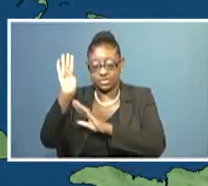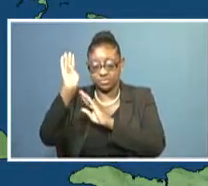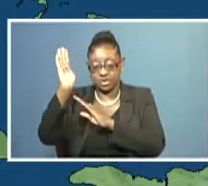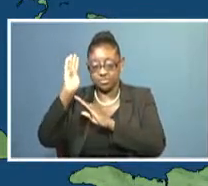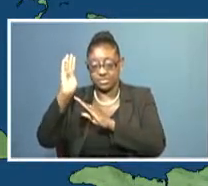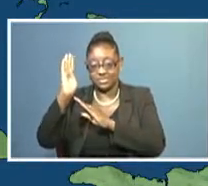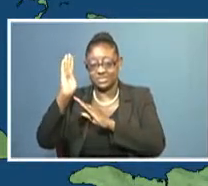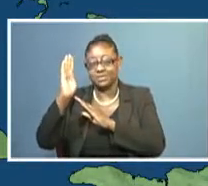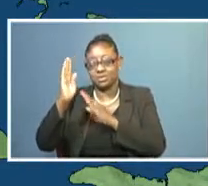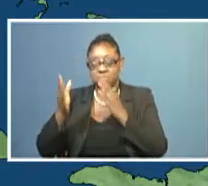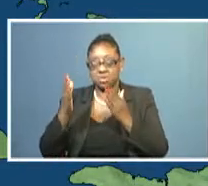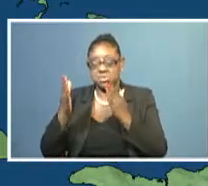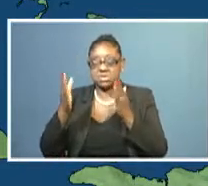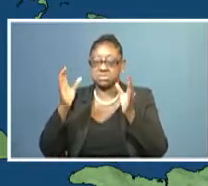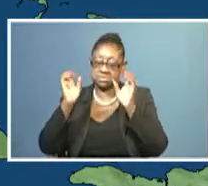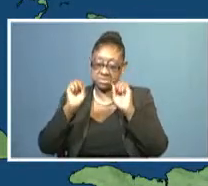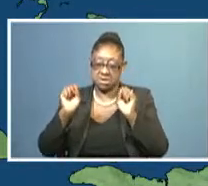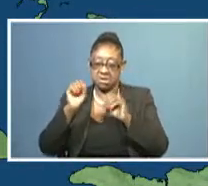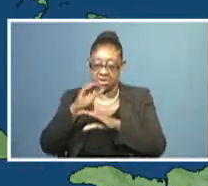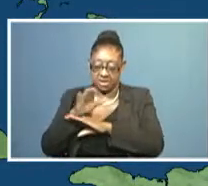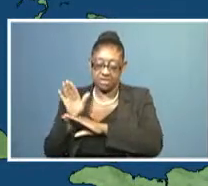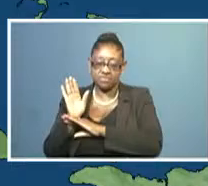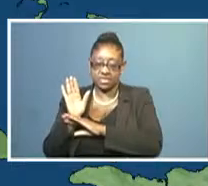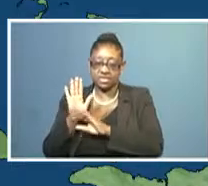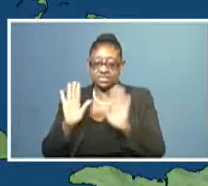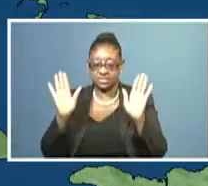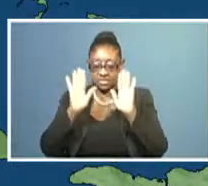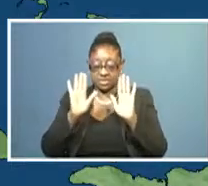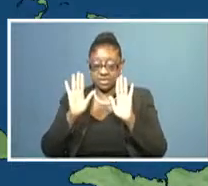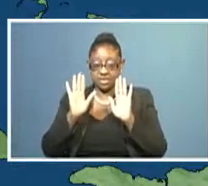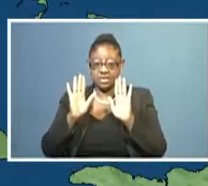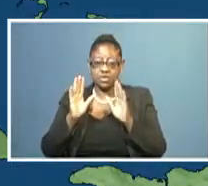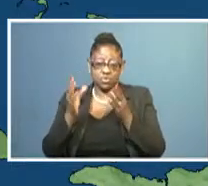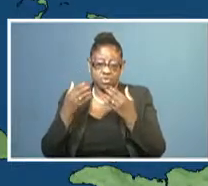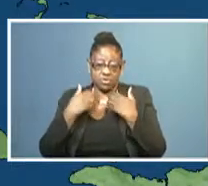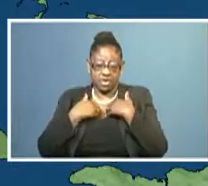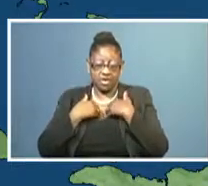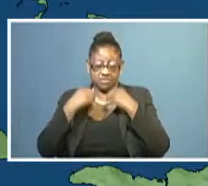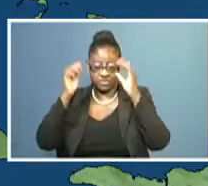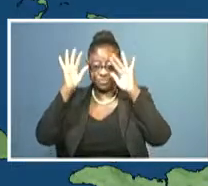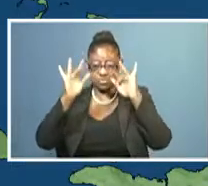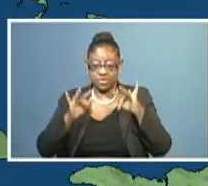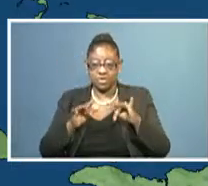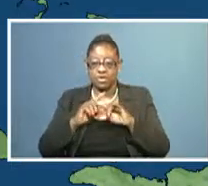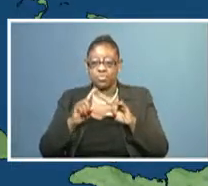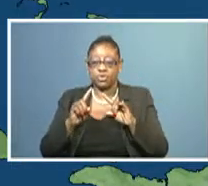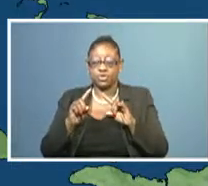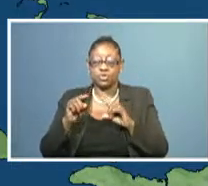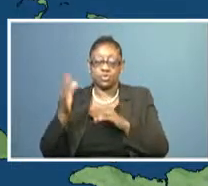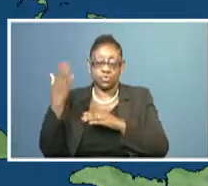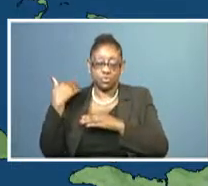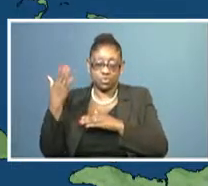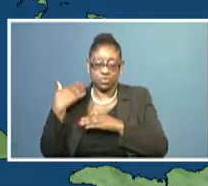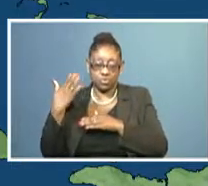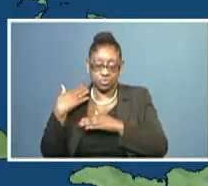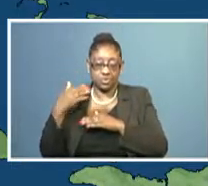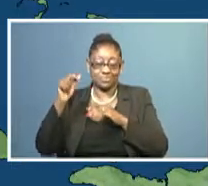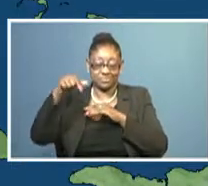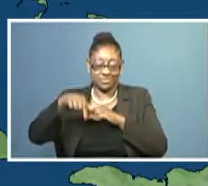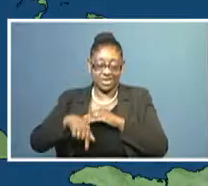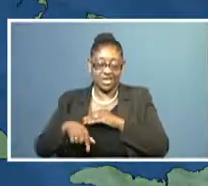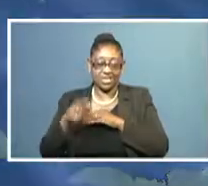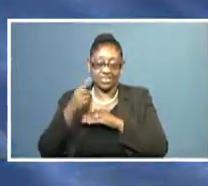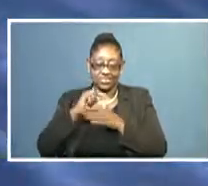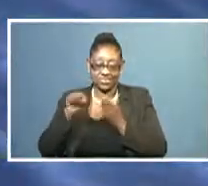on Saturday evening, Saturday night, bringing with it some showers, but most importantly, a nice cool down will take place as of Sunday of this